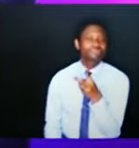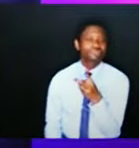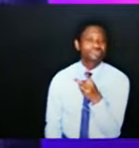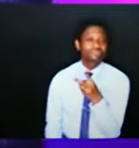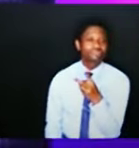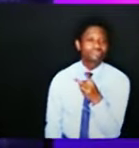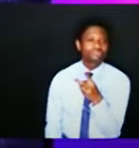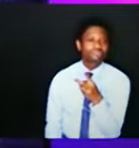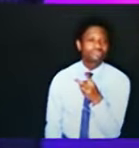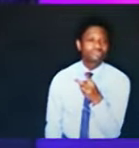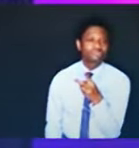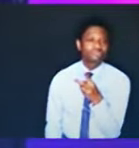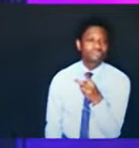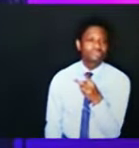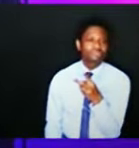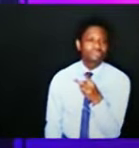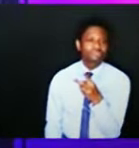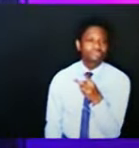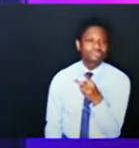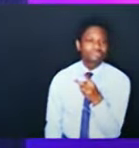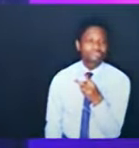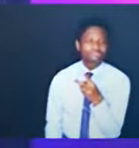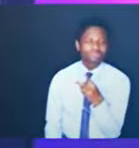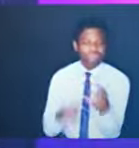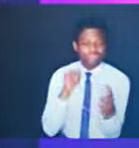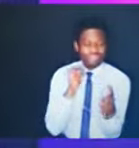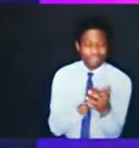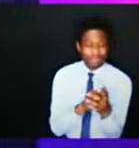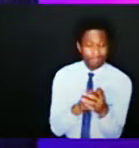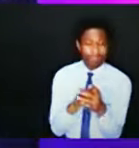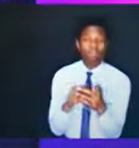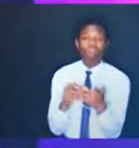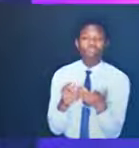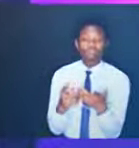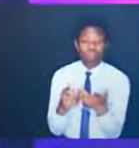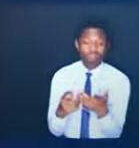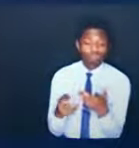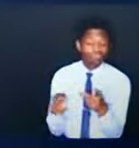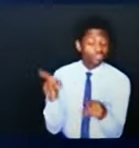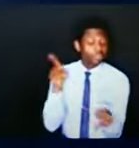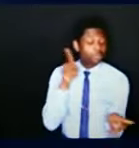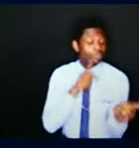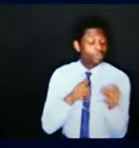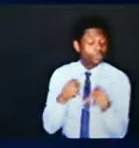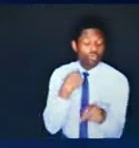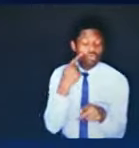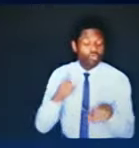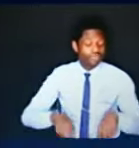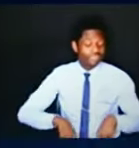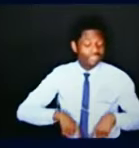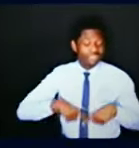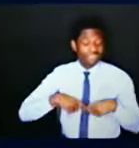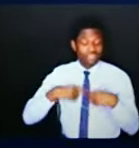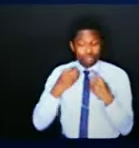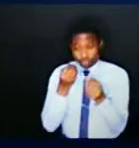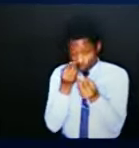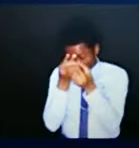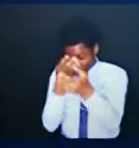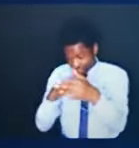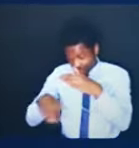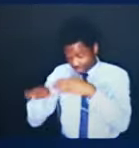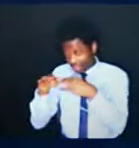this. That the people living in obedience under the government of Jehovah